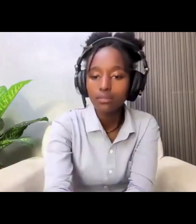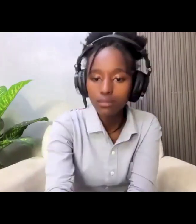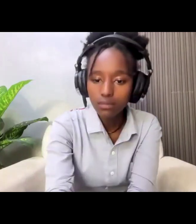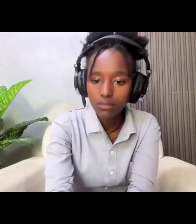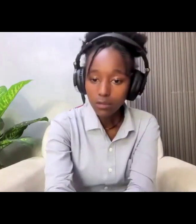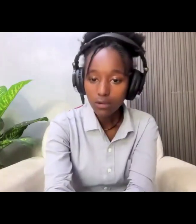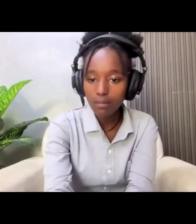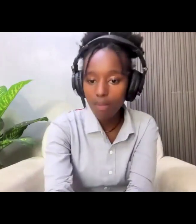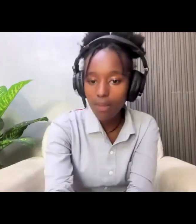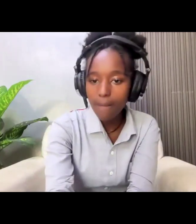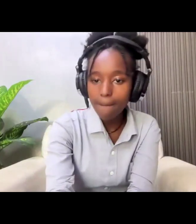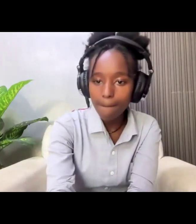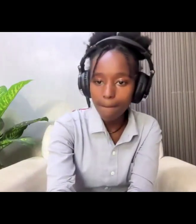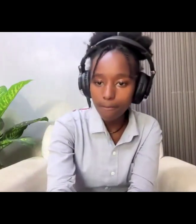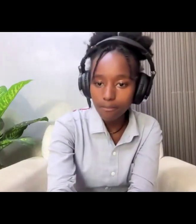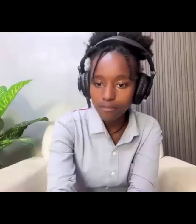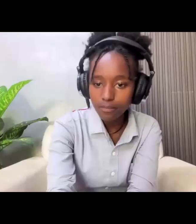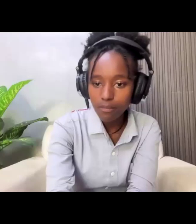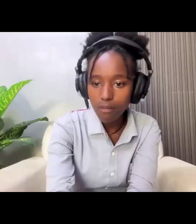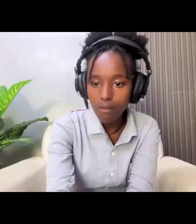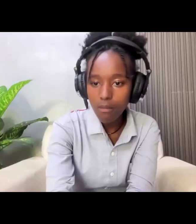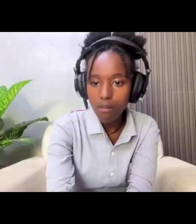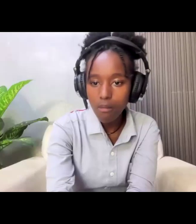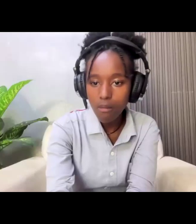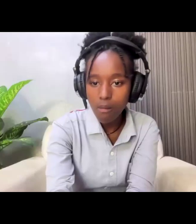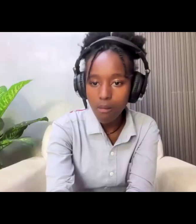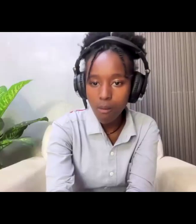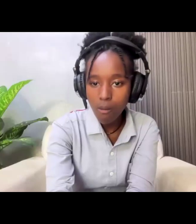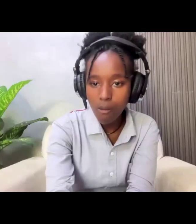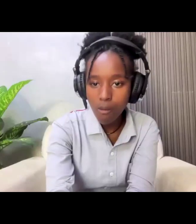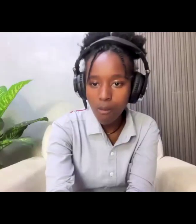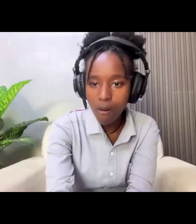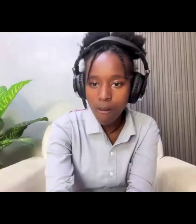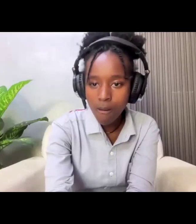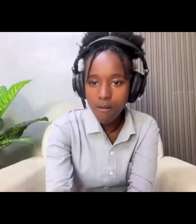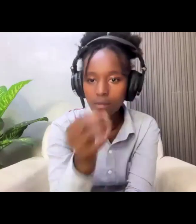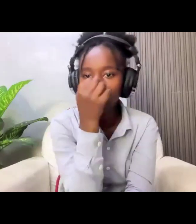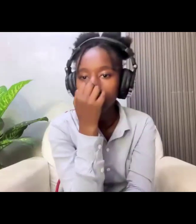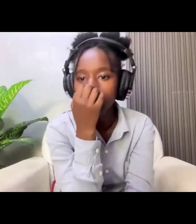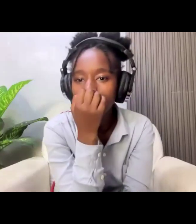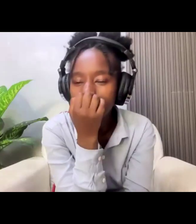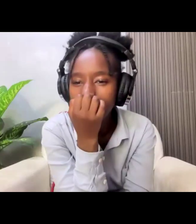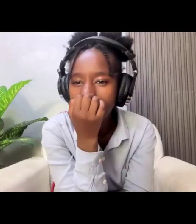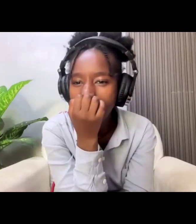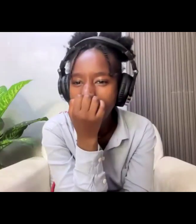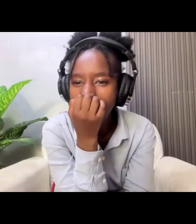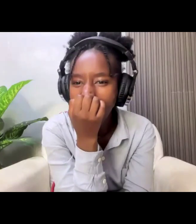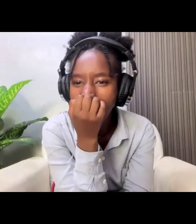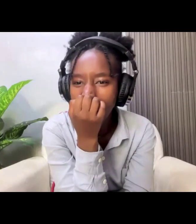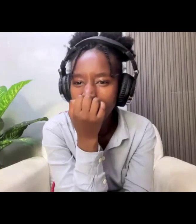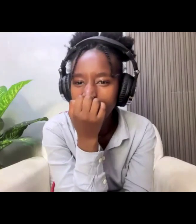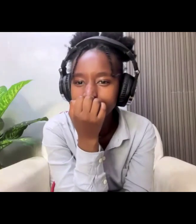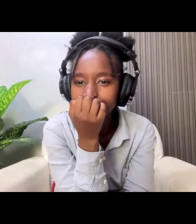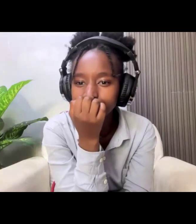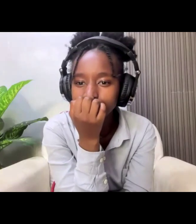say by raising your hand or putting a thumbs up sign next to your, if you press that, it will come up in the participation bar next